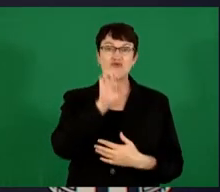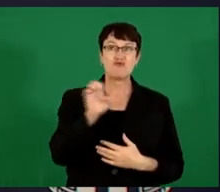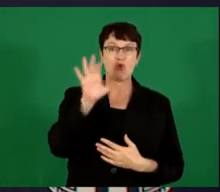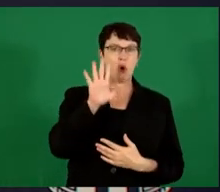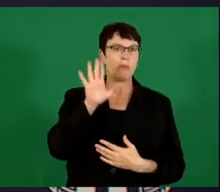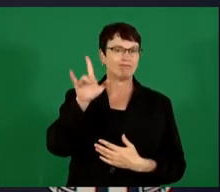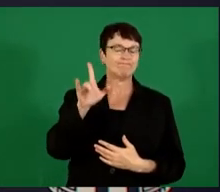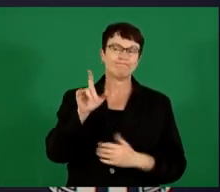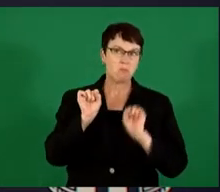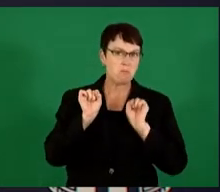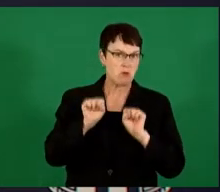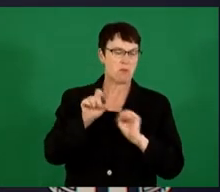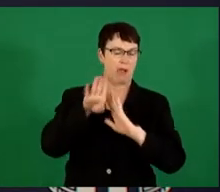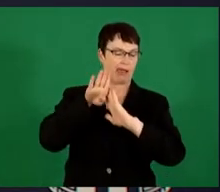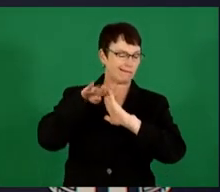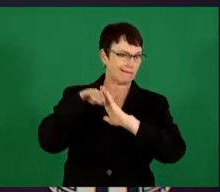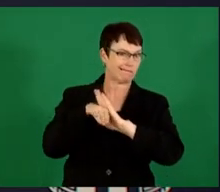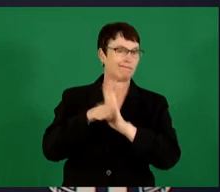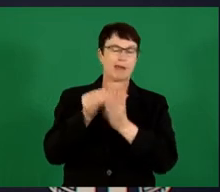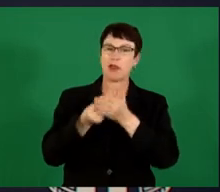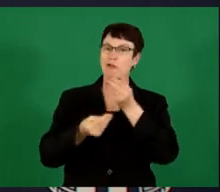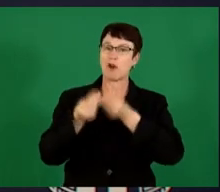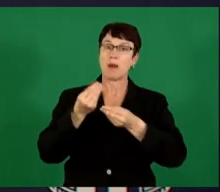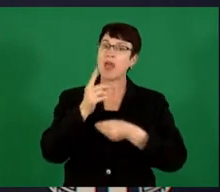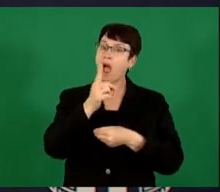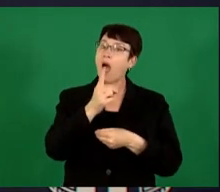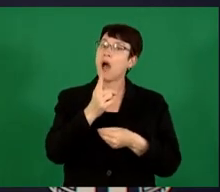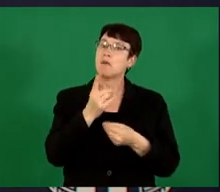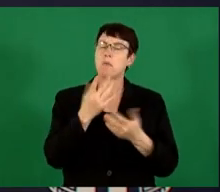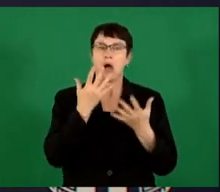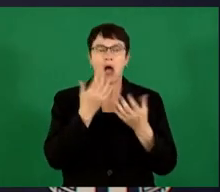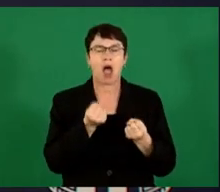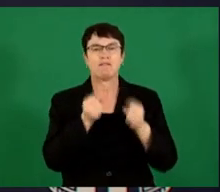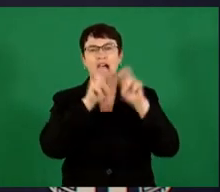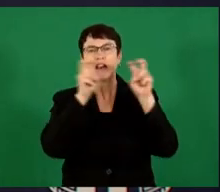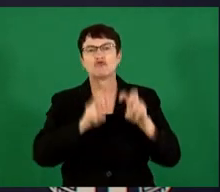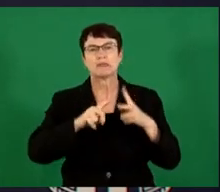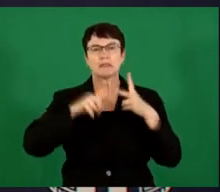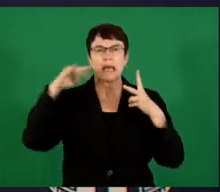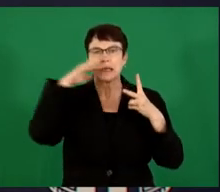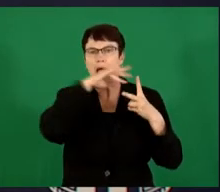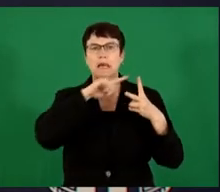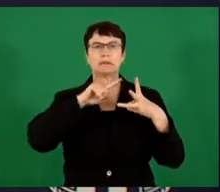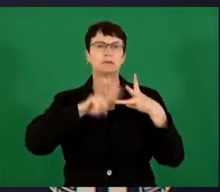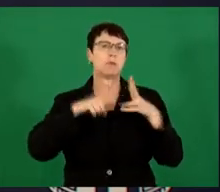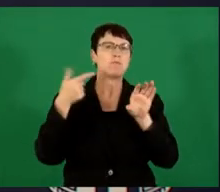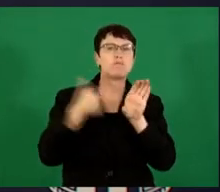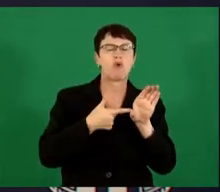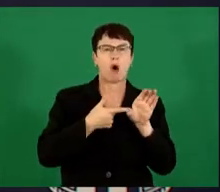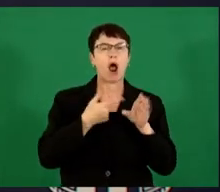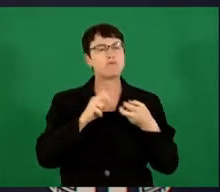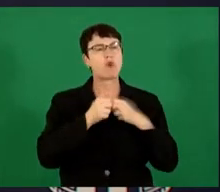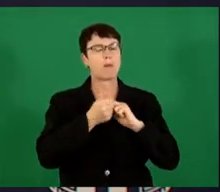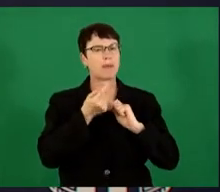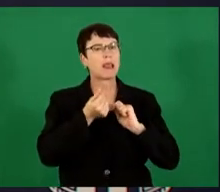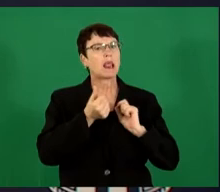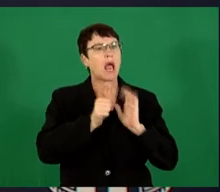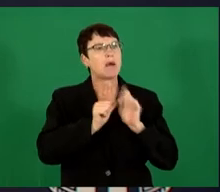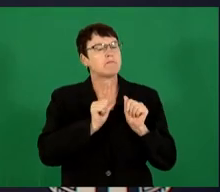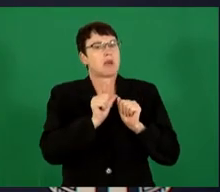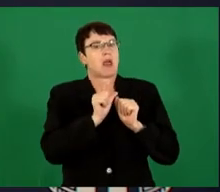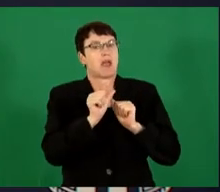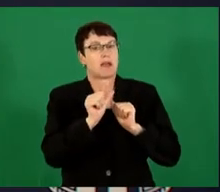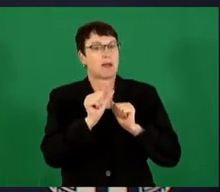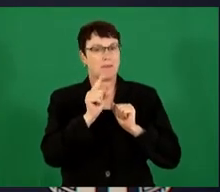though energy constraints have eased. Growth prospects for the United States this year are lower.